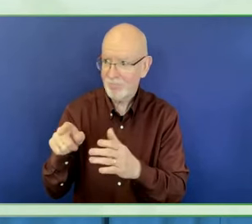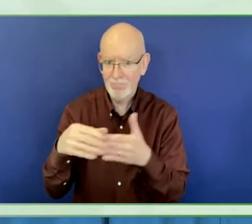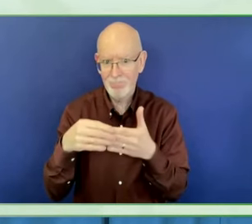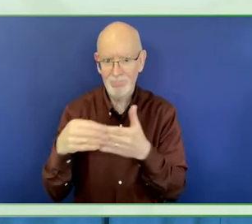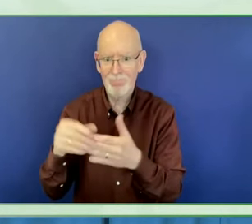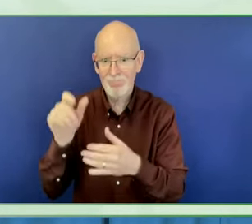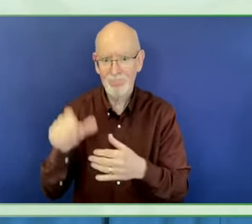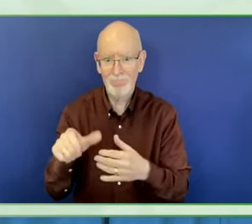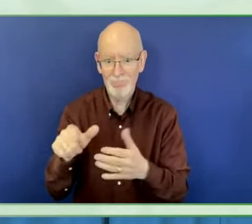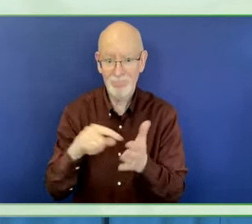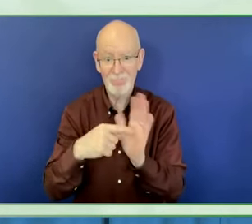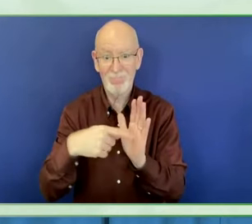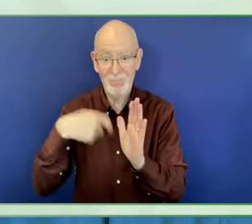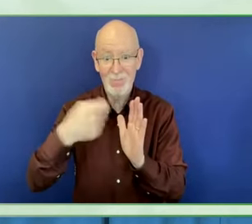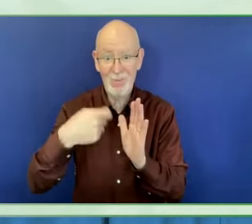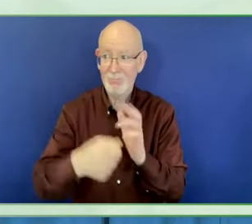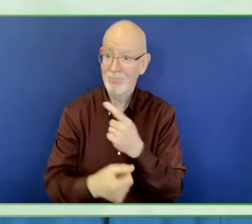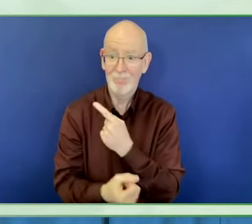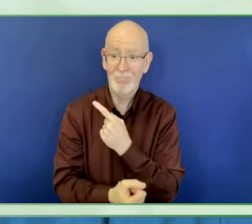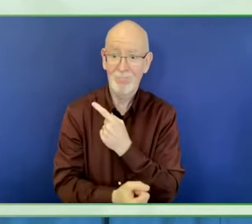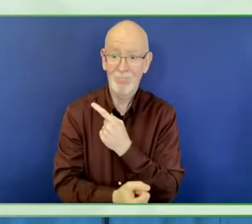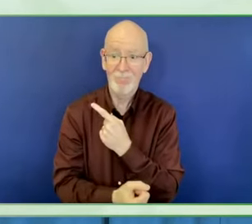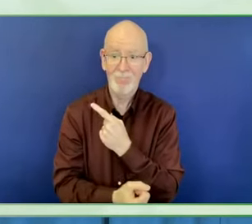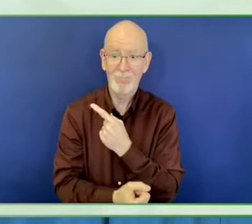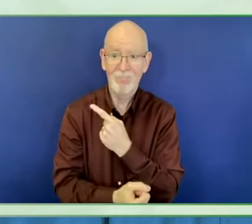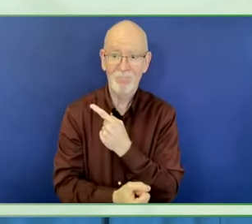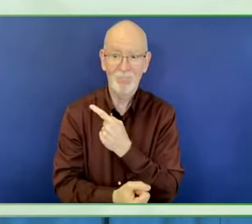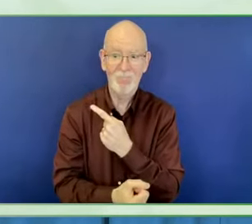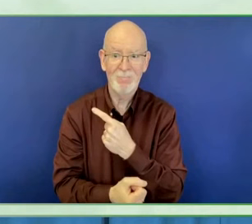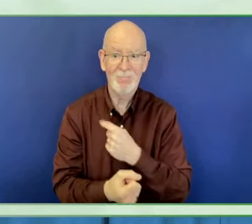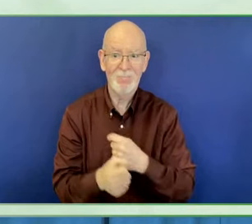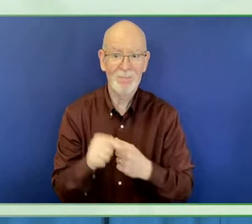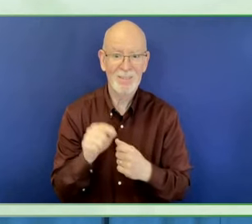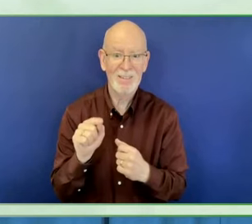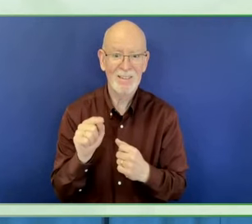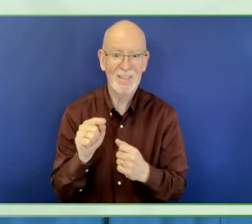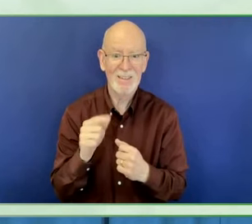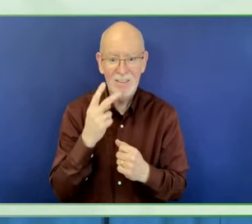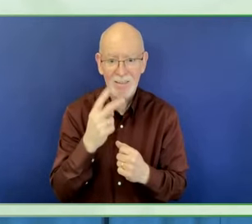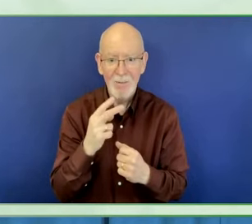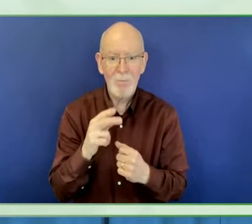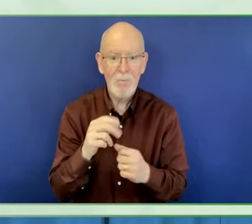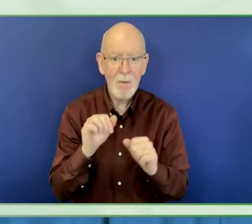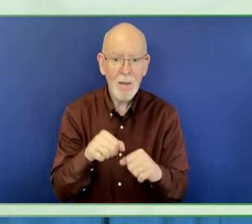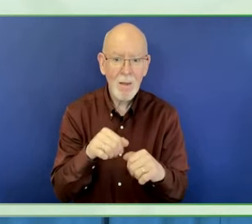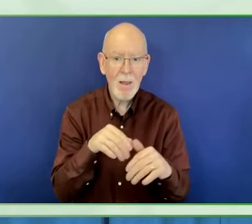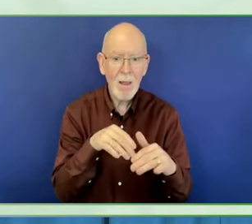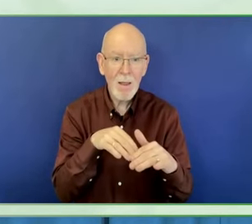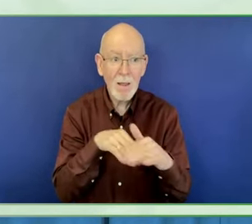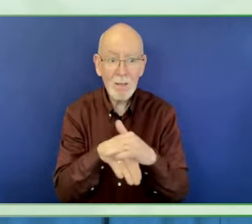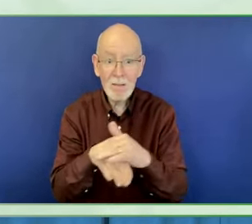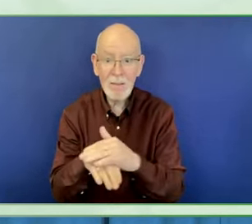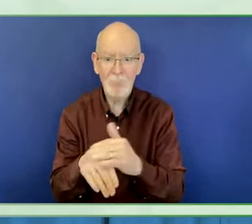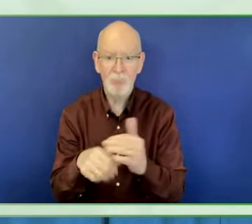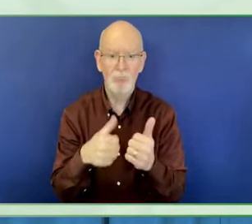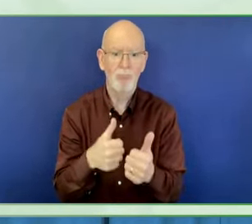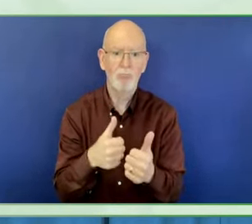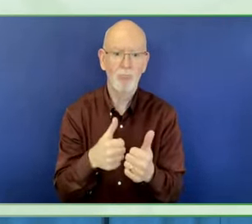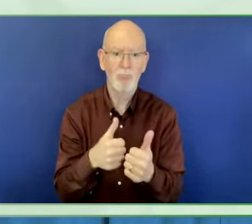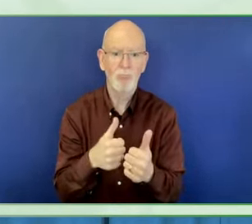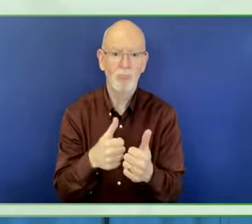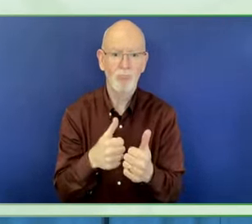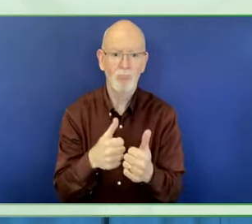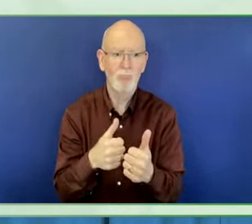short quote in which he had said something that was truly telling of how important it is to have an intimacy and access coordinator within these